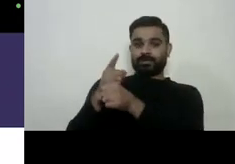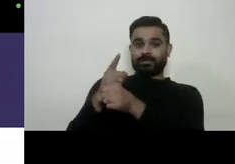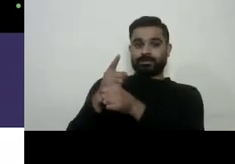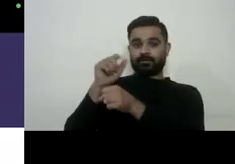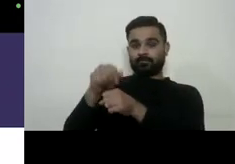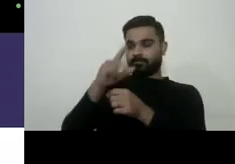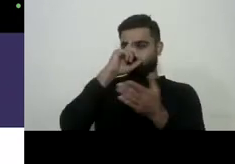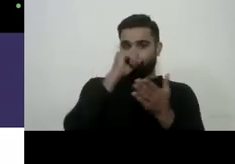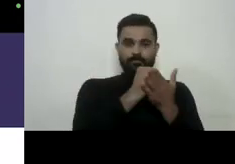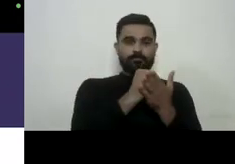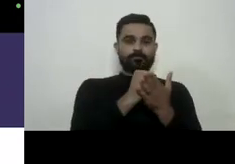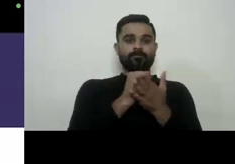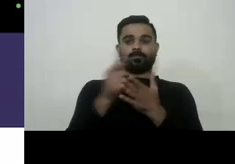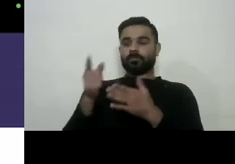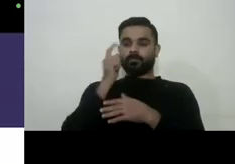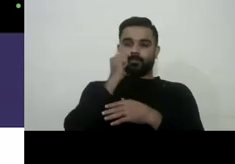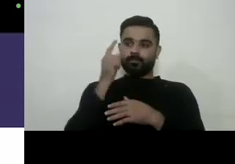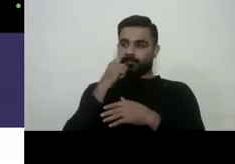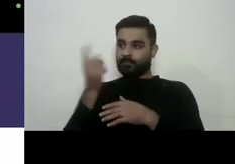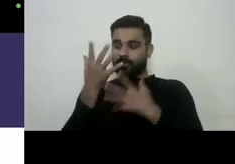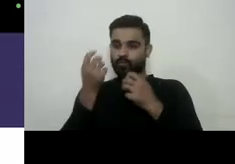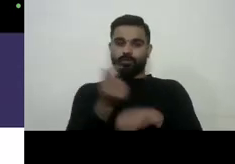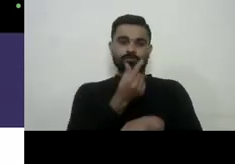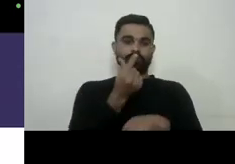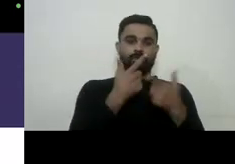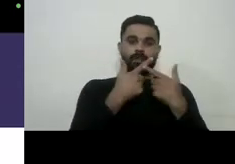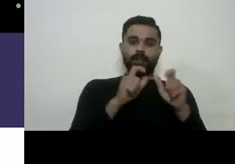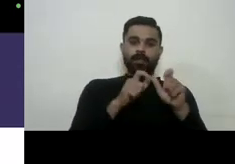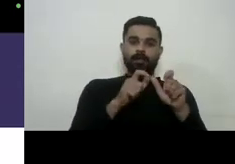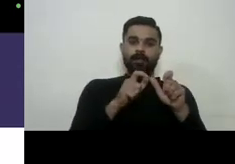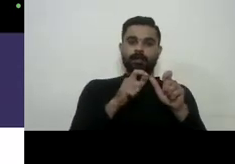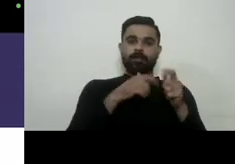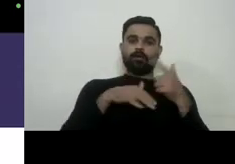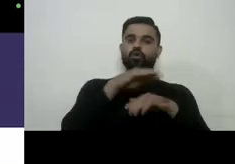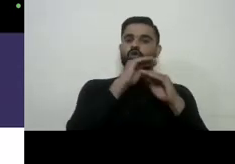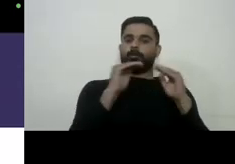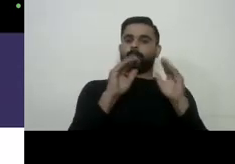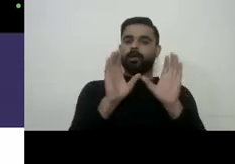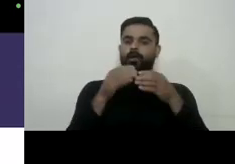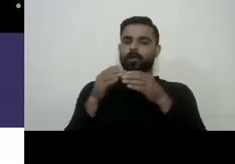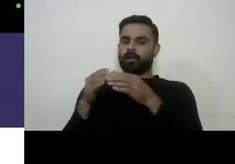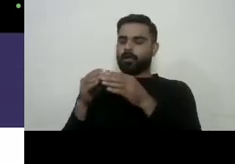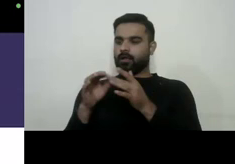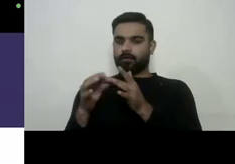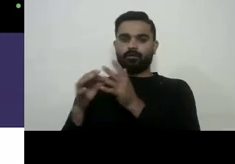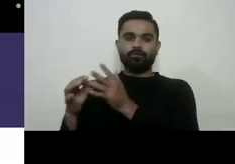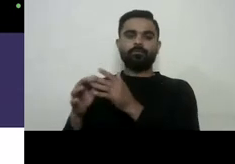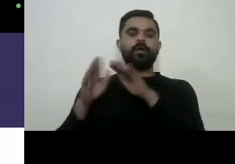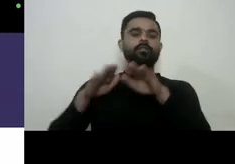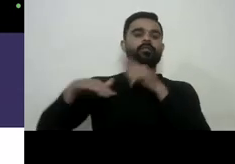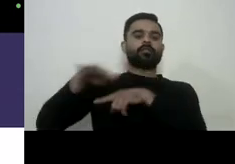to decide whether he or she wants to use linguistically homogeneous groups or heterogeneous groups,